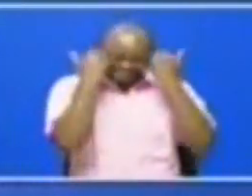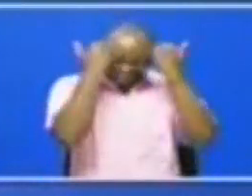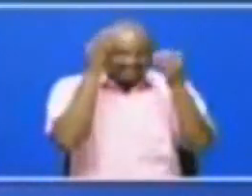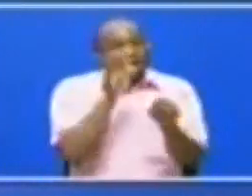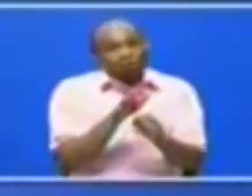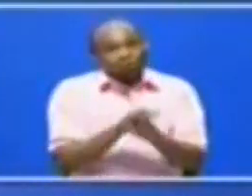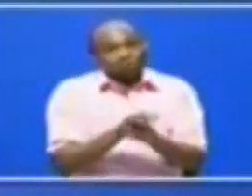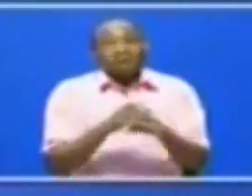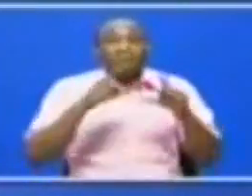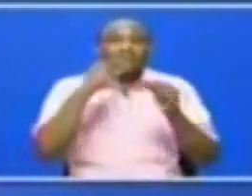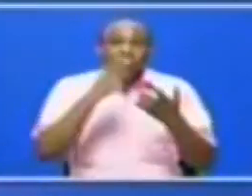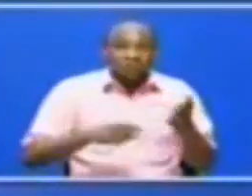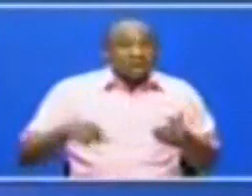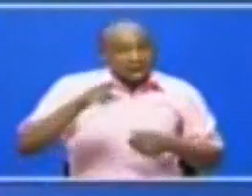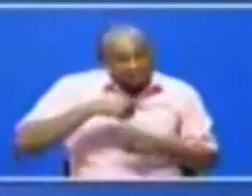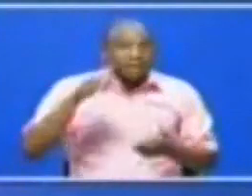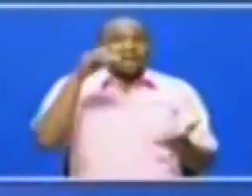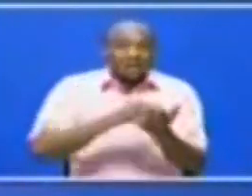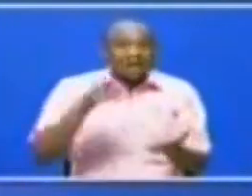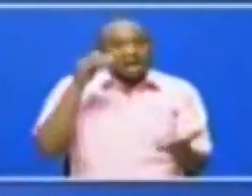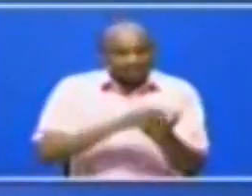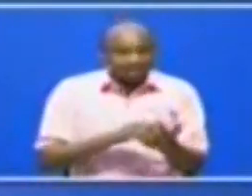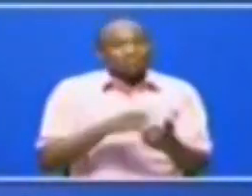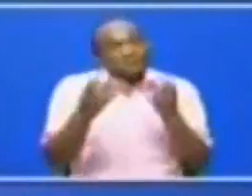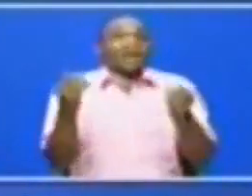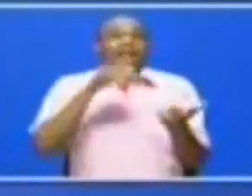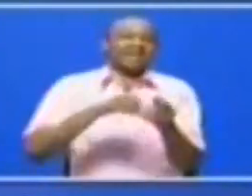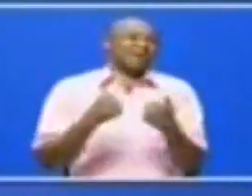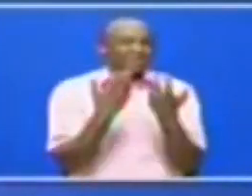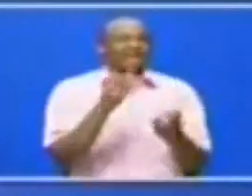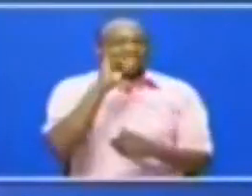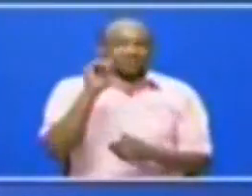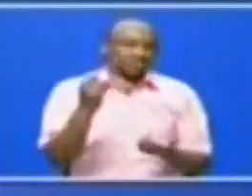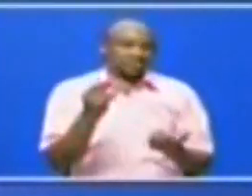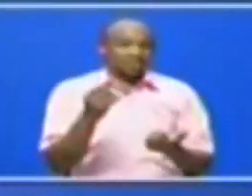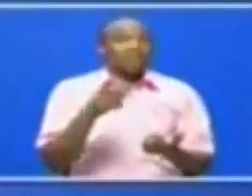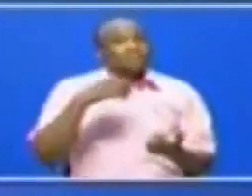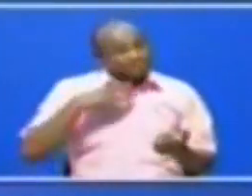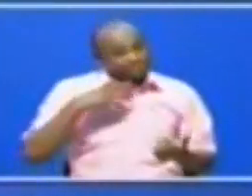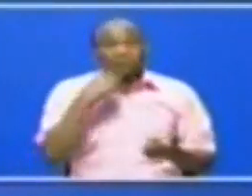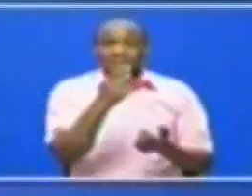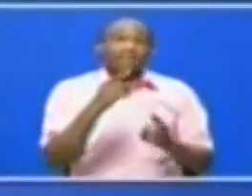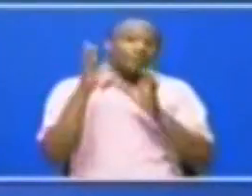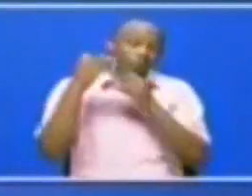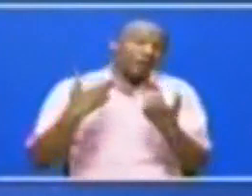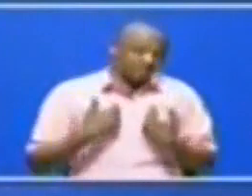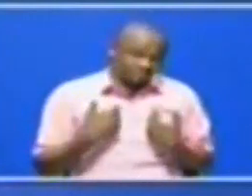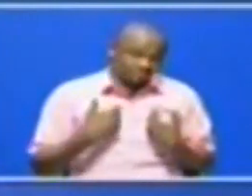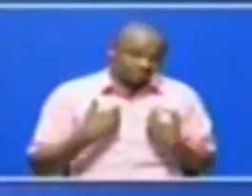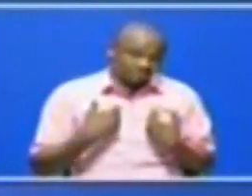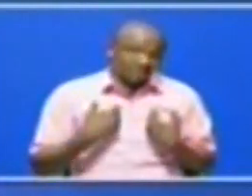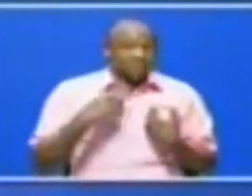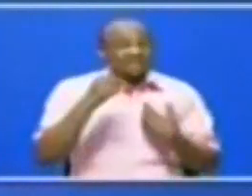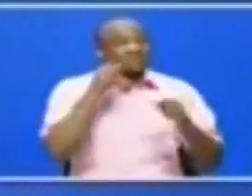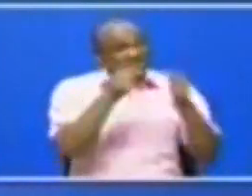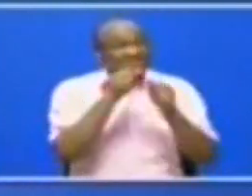the message will be, we did it again, what stops it from happening again? Mm-hmm. So what do? You've got to give them a message of hope, you understand? Mm-hmm. And fighting